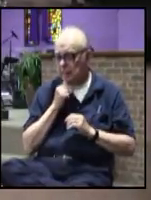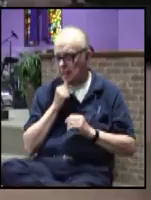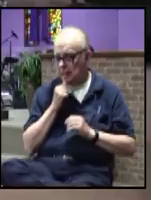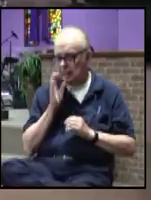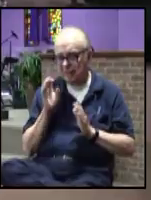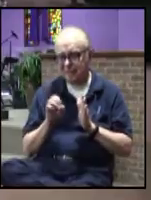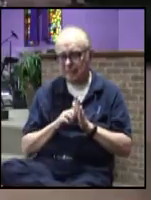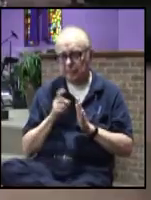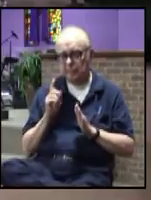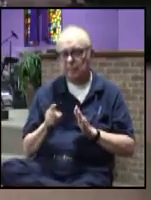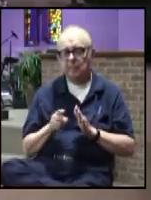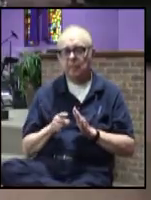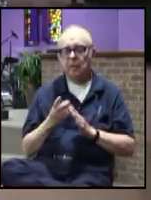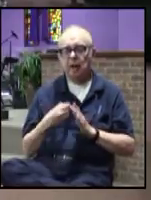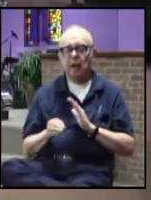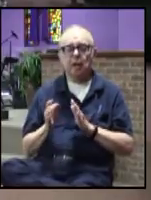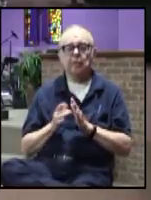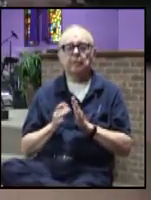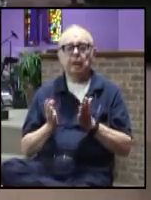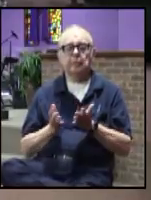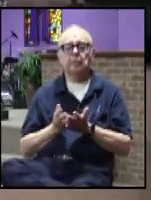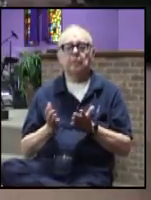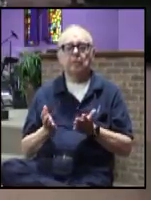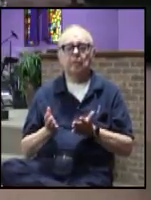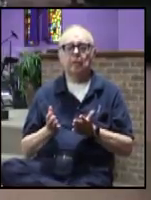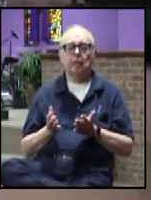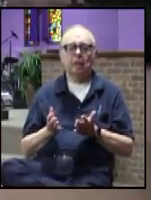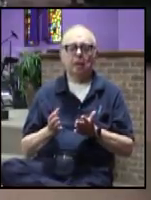examples that I found out of the Bible.